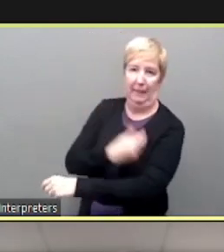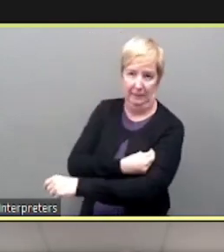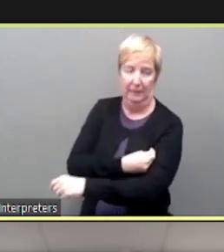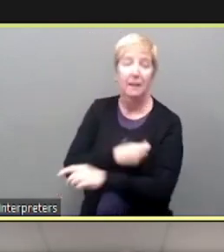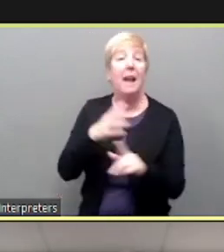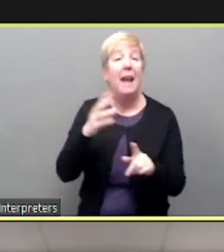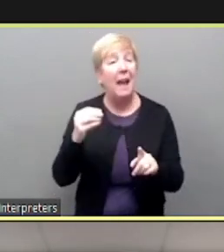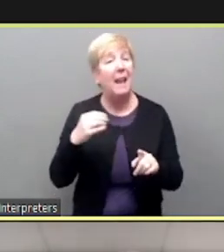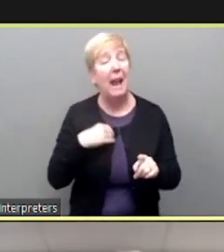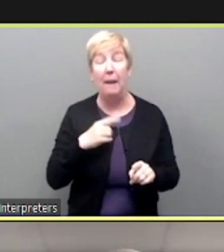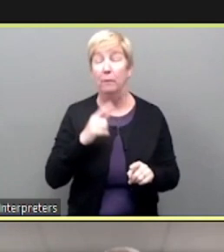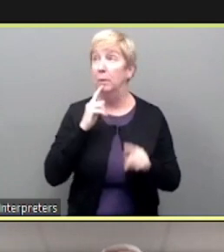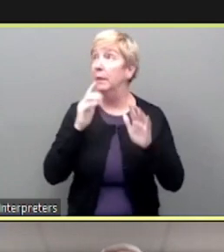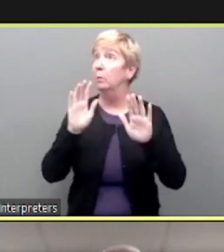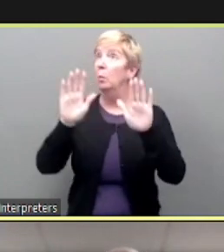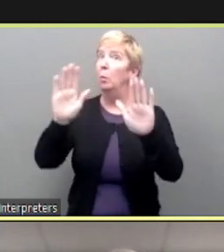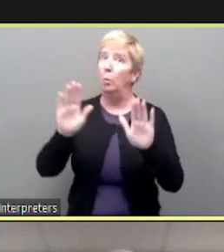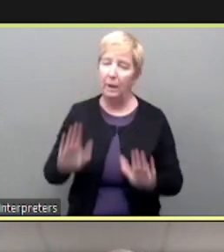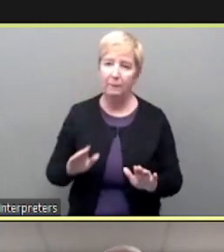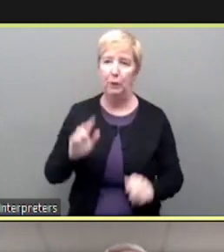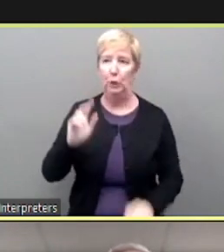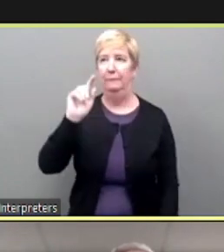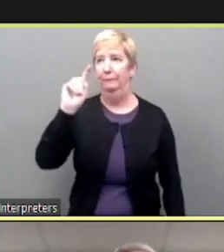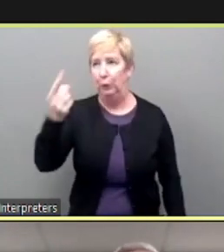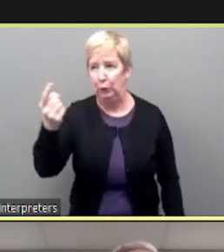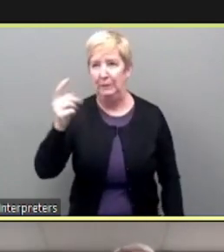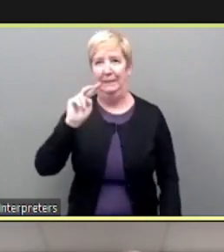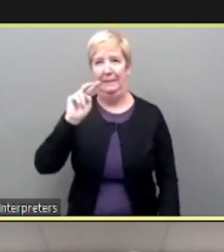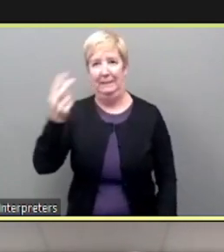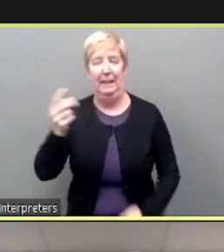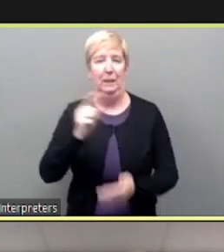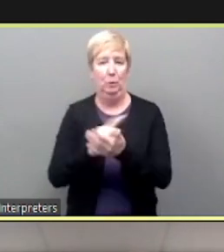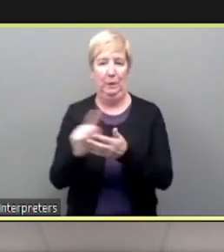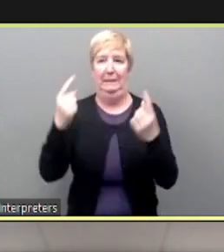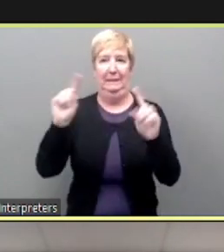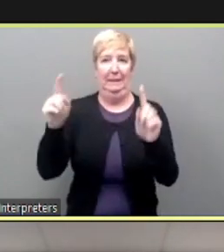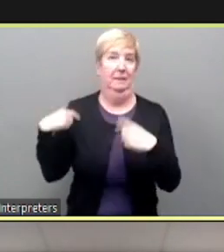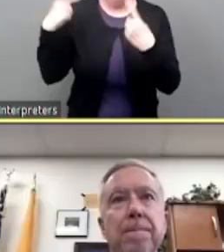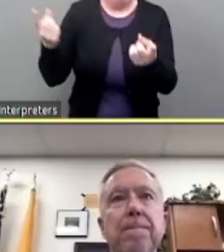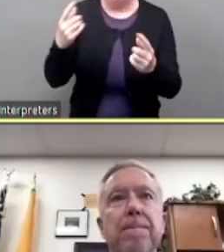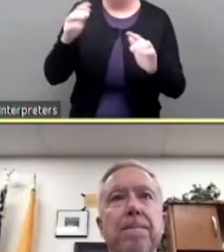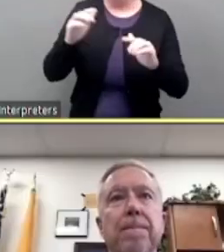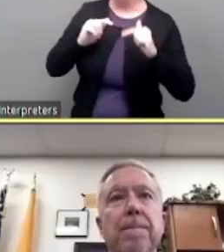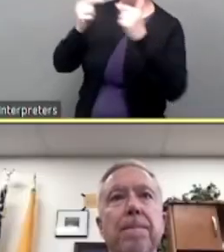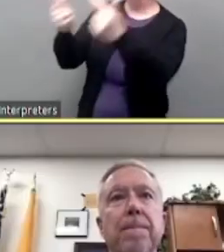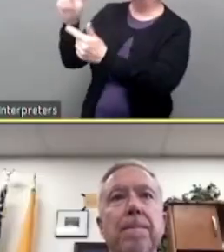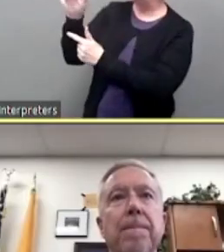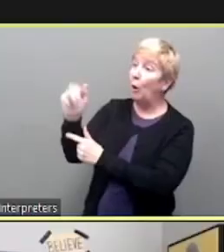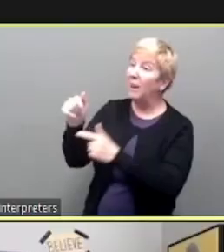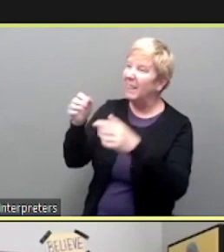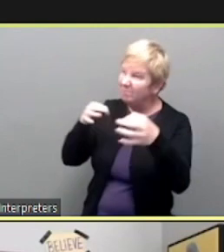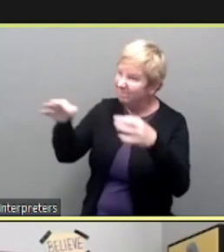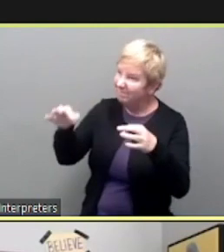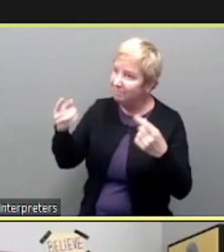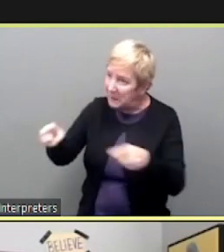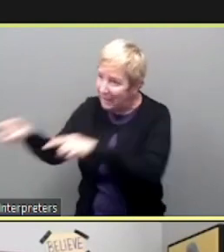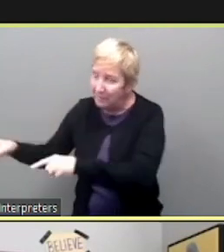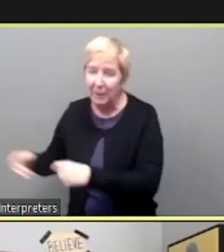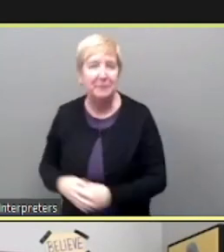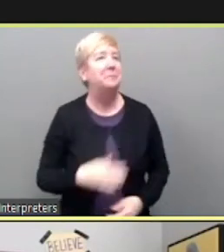excellent first and second week success in those. So Laura, take it away. Okay, great. Thank you so